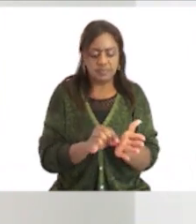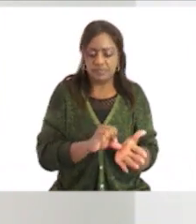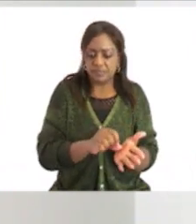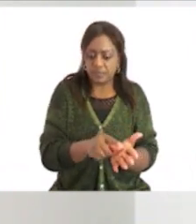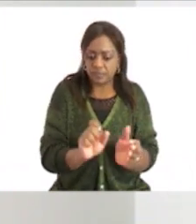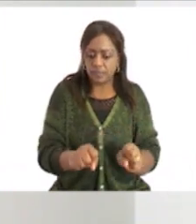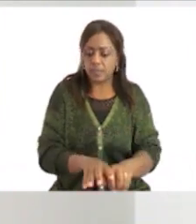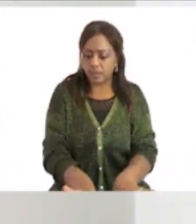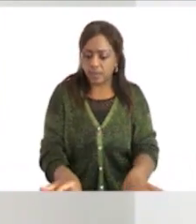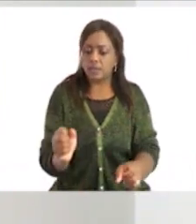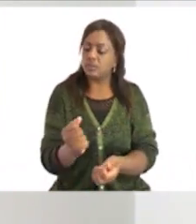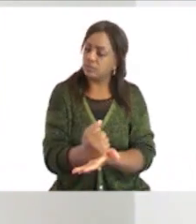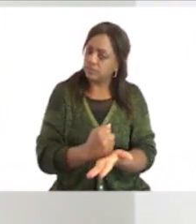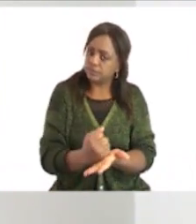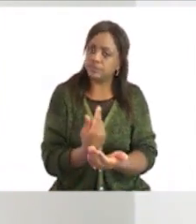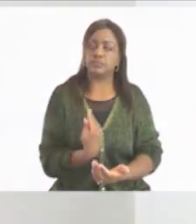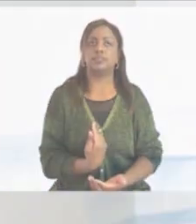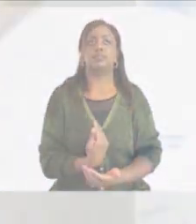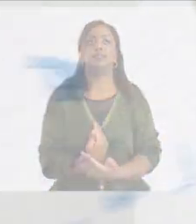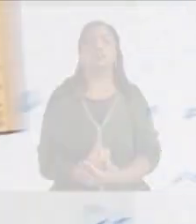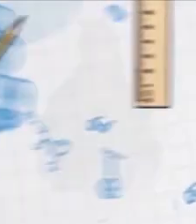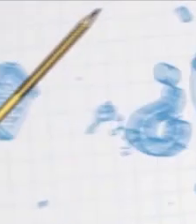are responsible for your own personal health.